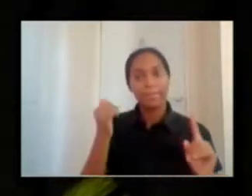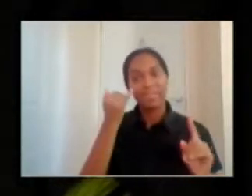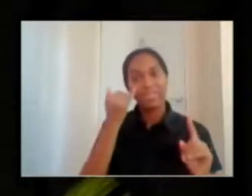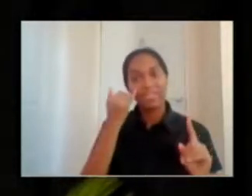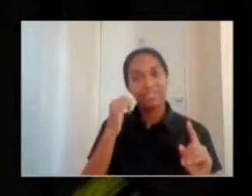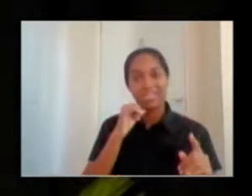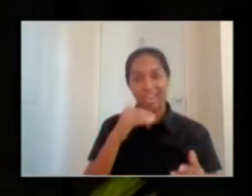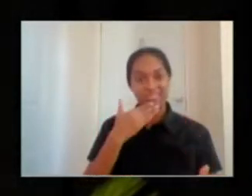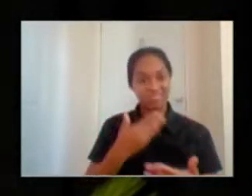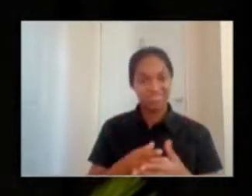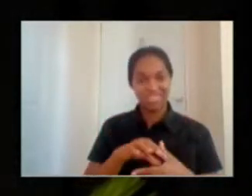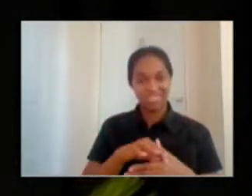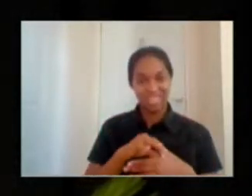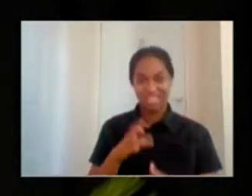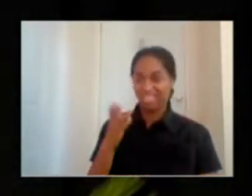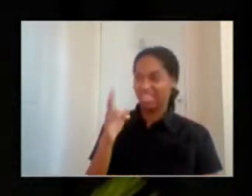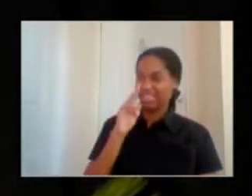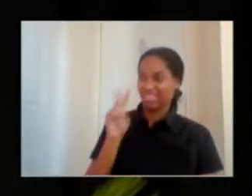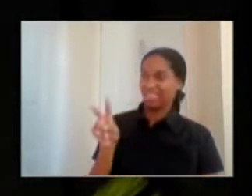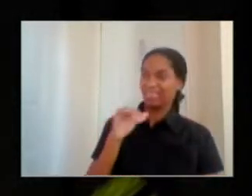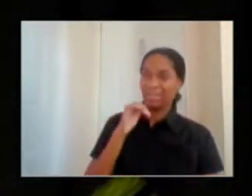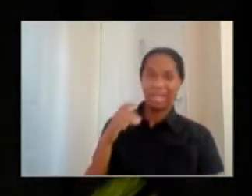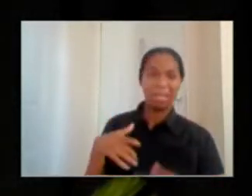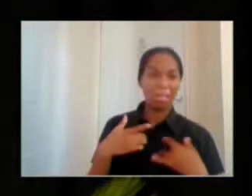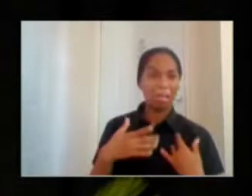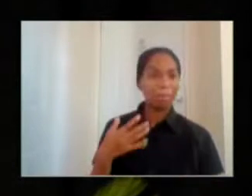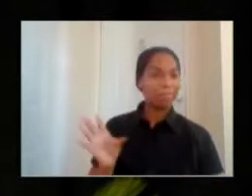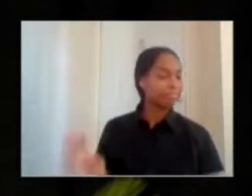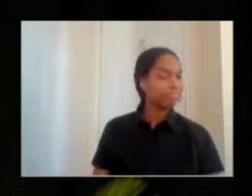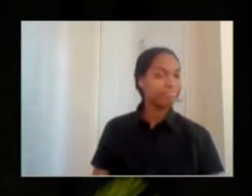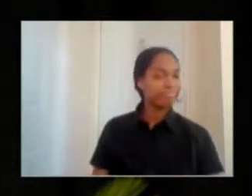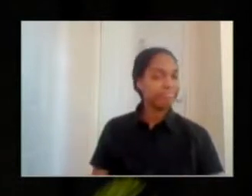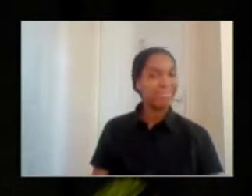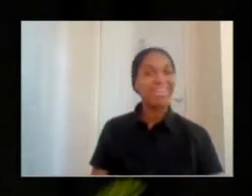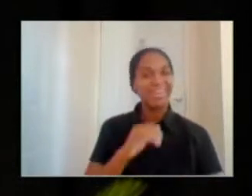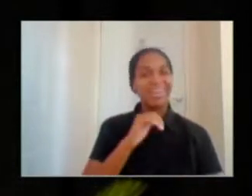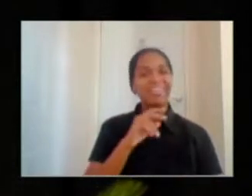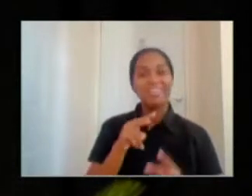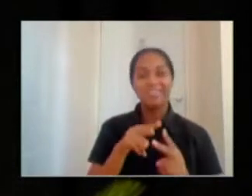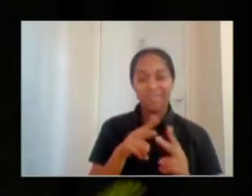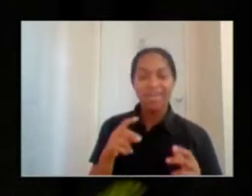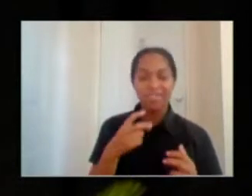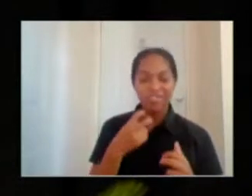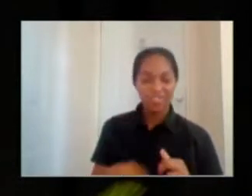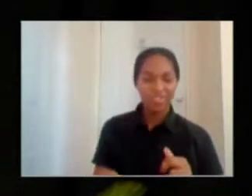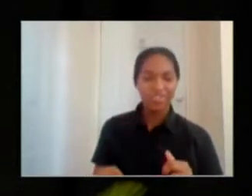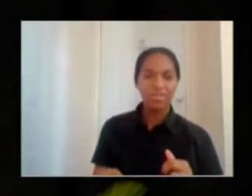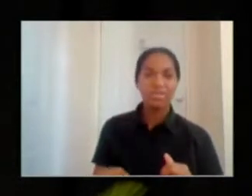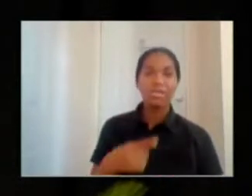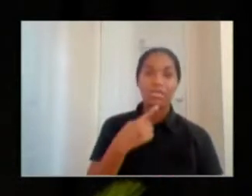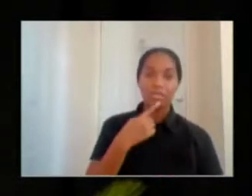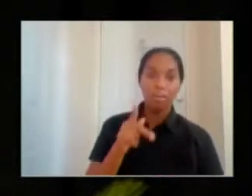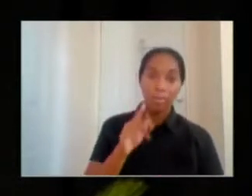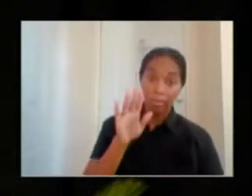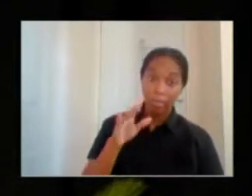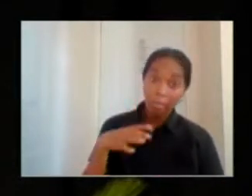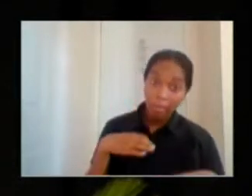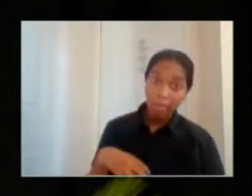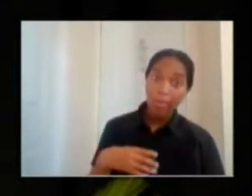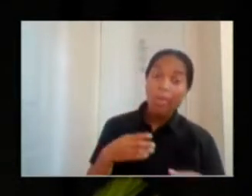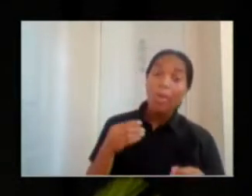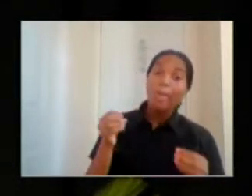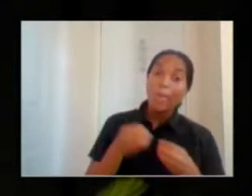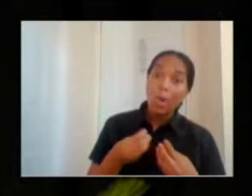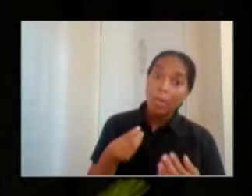content on the air that people are excited about, it's going to be very difficult to convince the consumer to spend